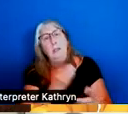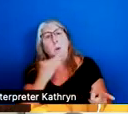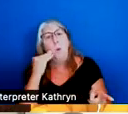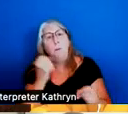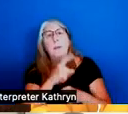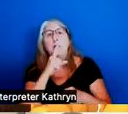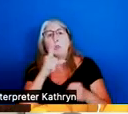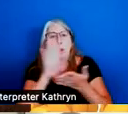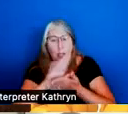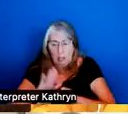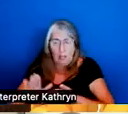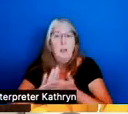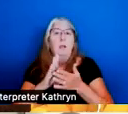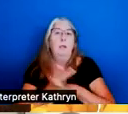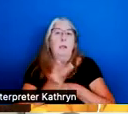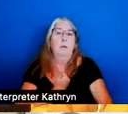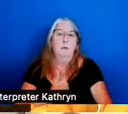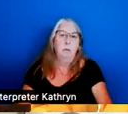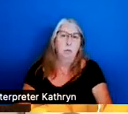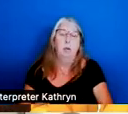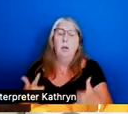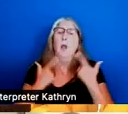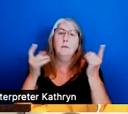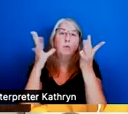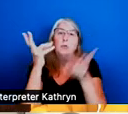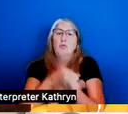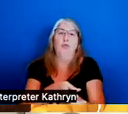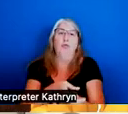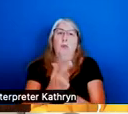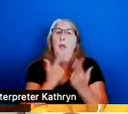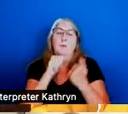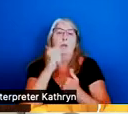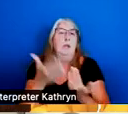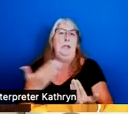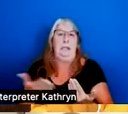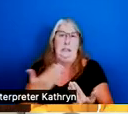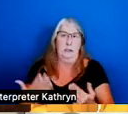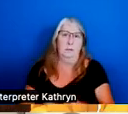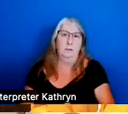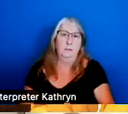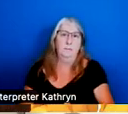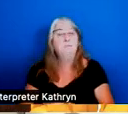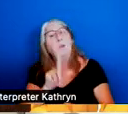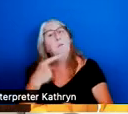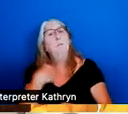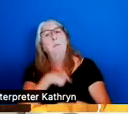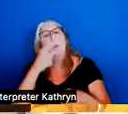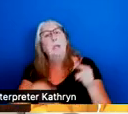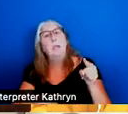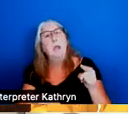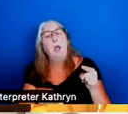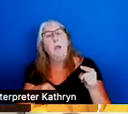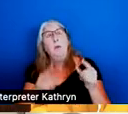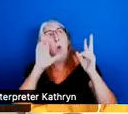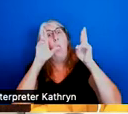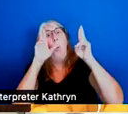get clean and be taken care of. Life was very hard. Life was not easy. But we cannot lose hope.